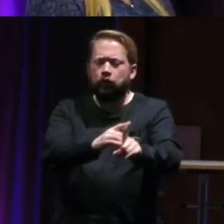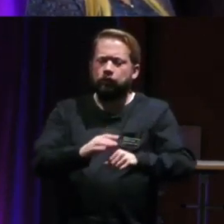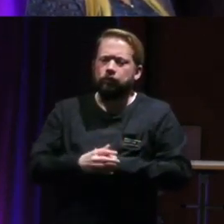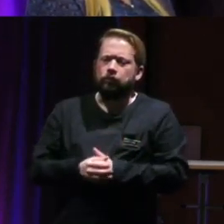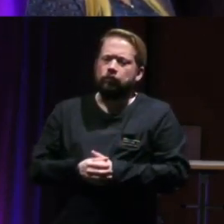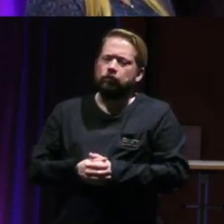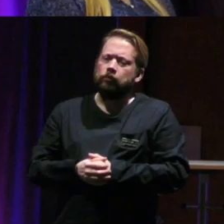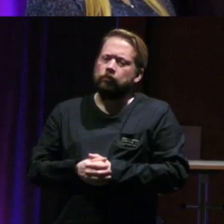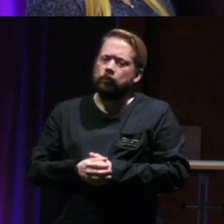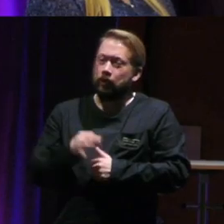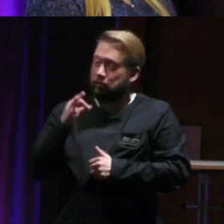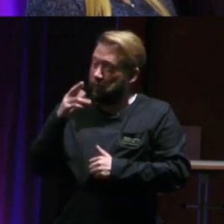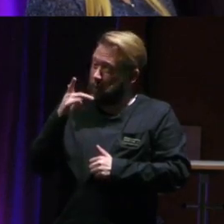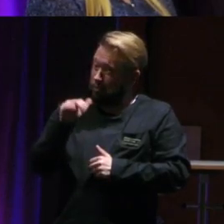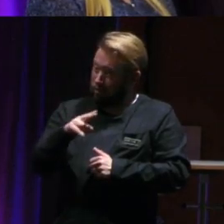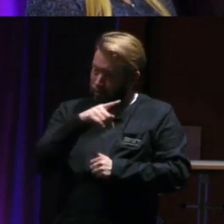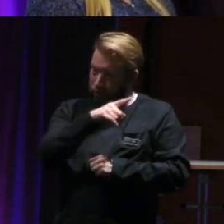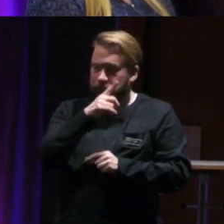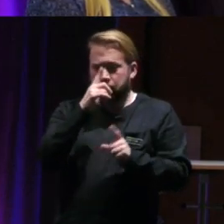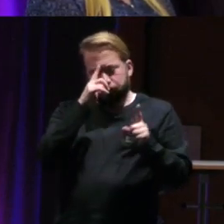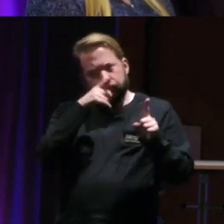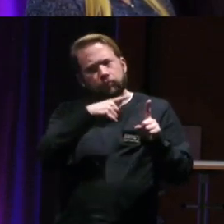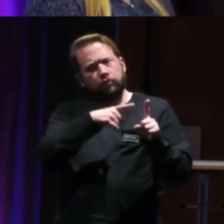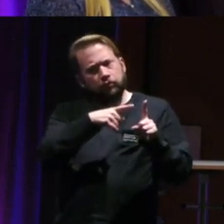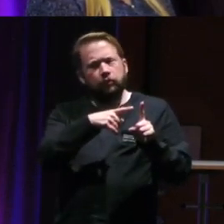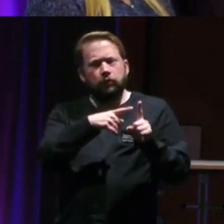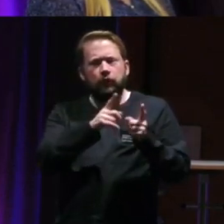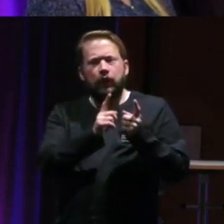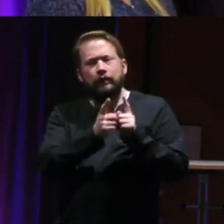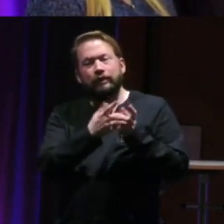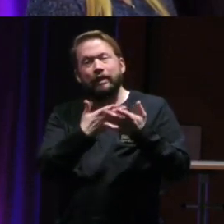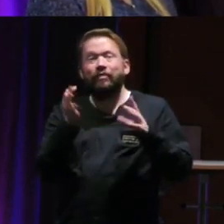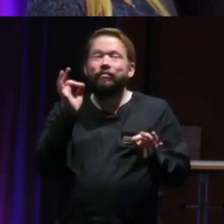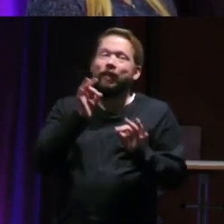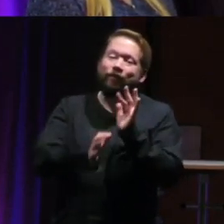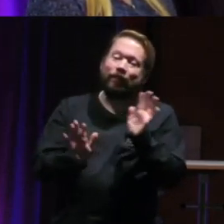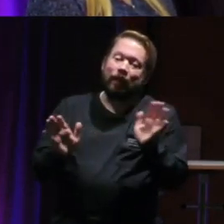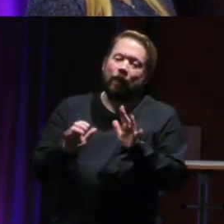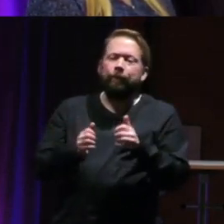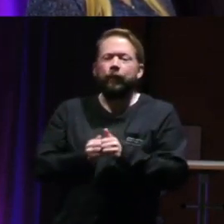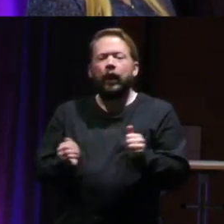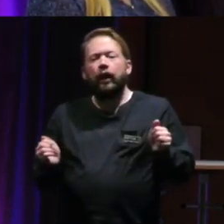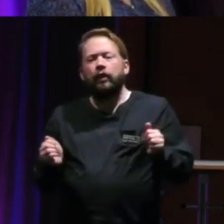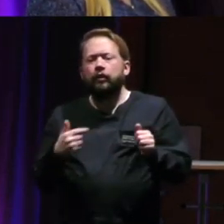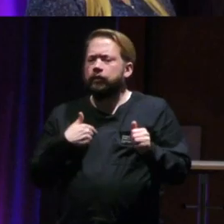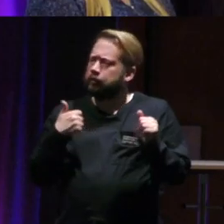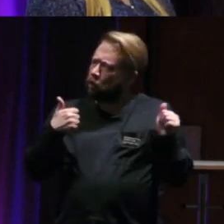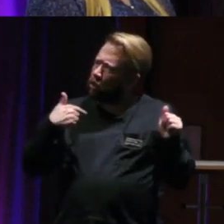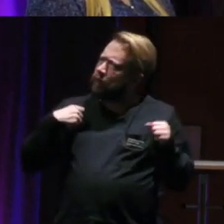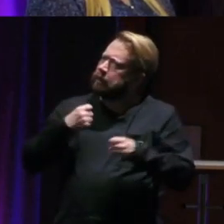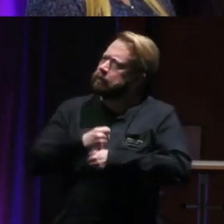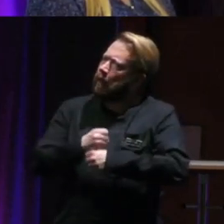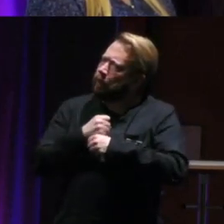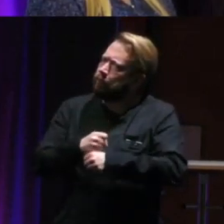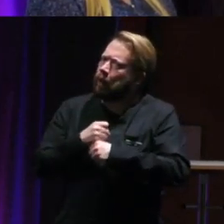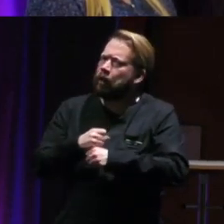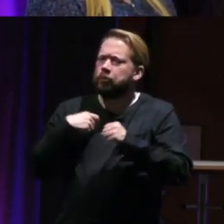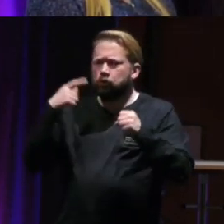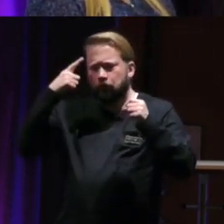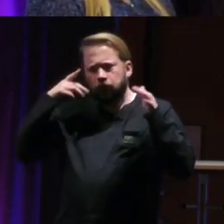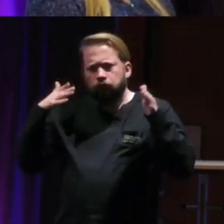well, Putin is maybe not, and the regime we have, no, it's not the best, but we need stability, we need